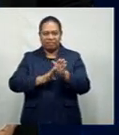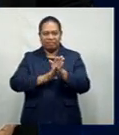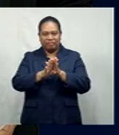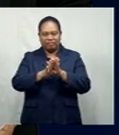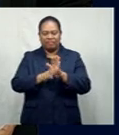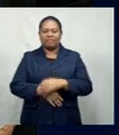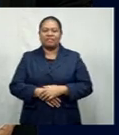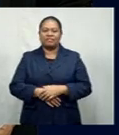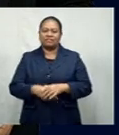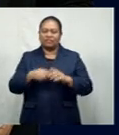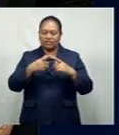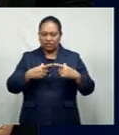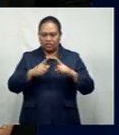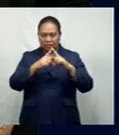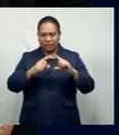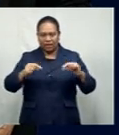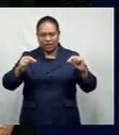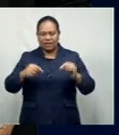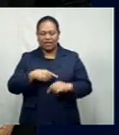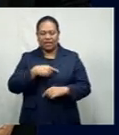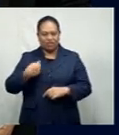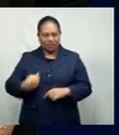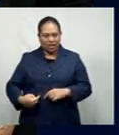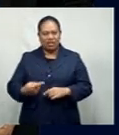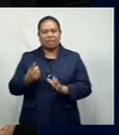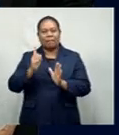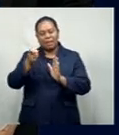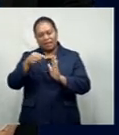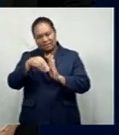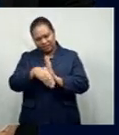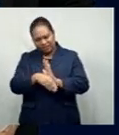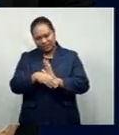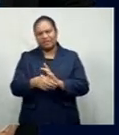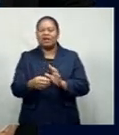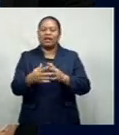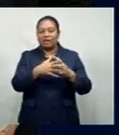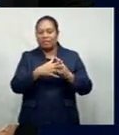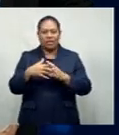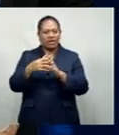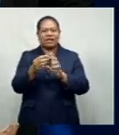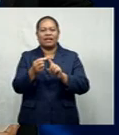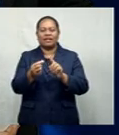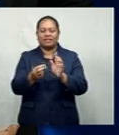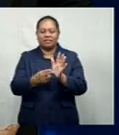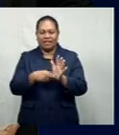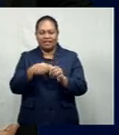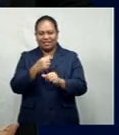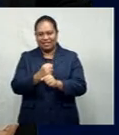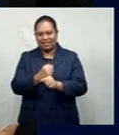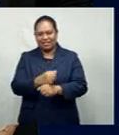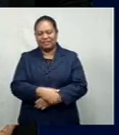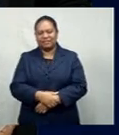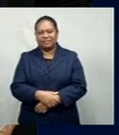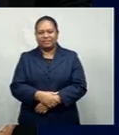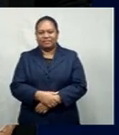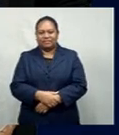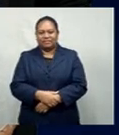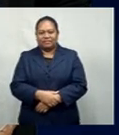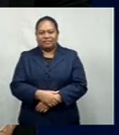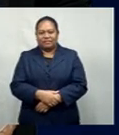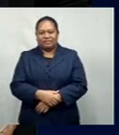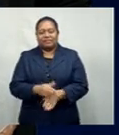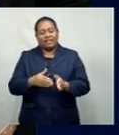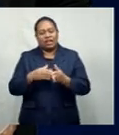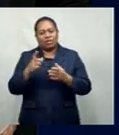euro and Japanese yen. It declined against the Chinese yuan, the US dollar, and the PNG kina. Onto the